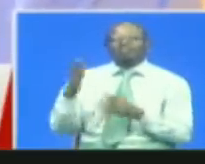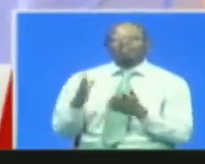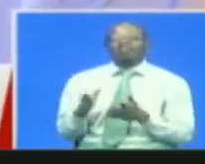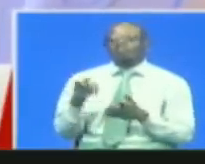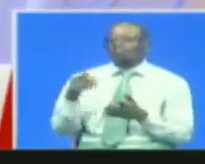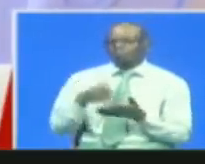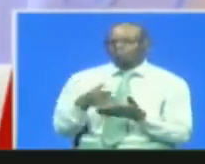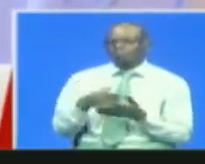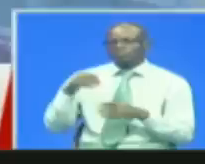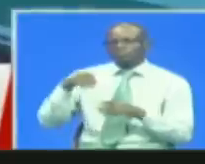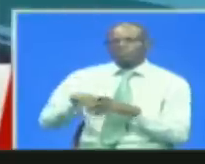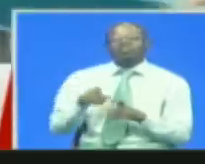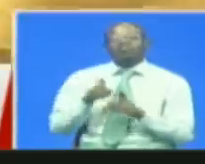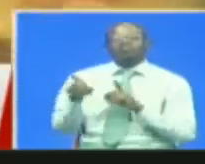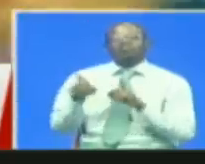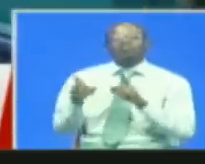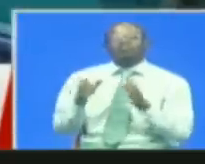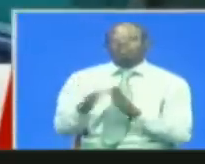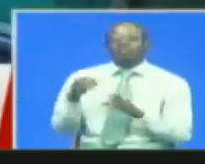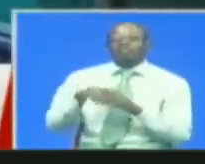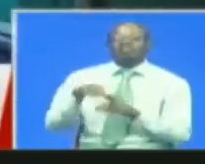transport planning in South Africa.